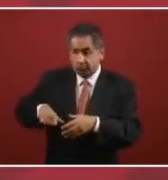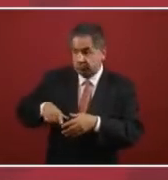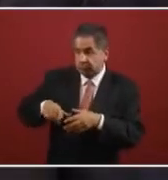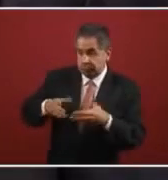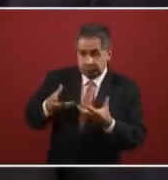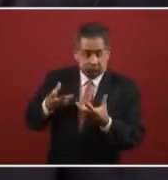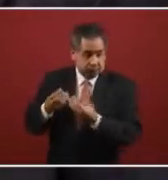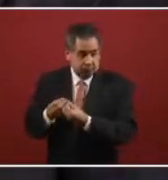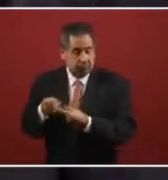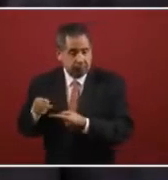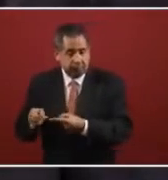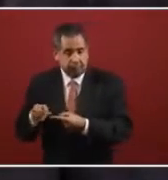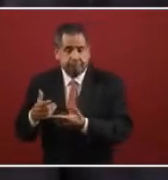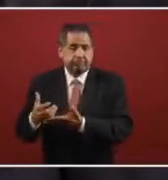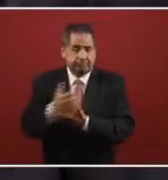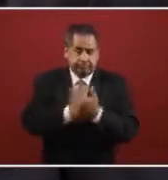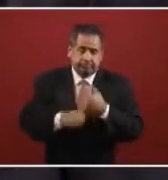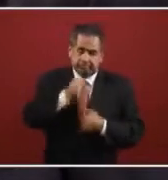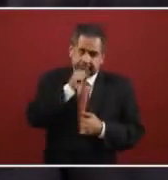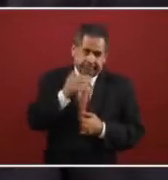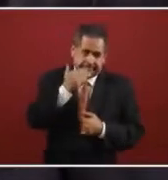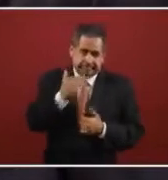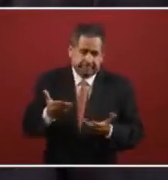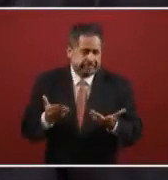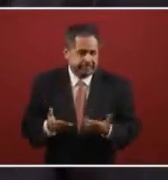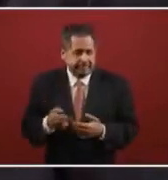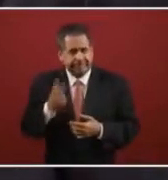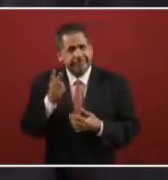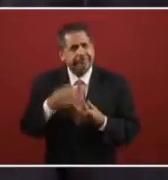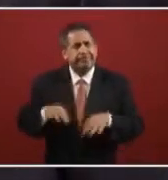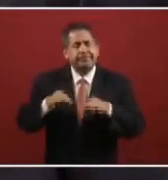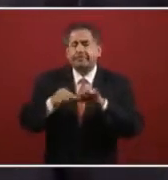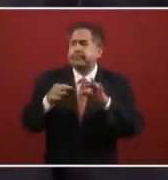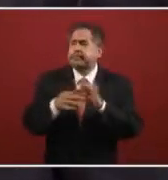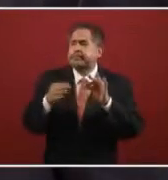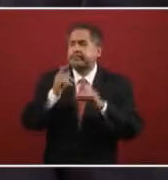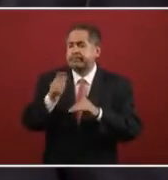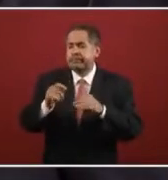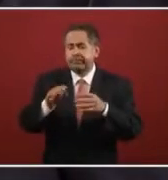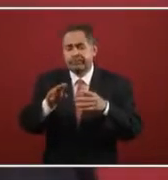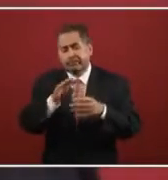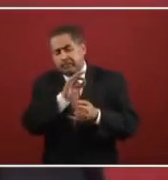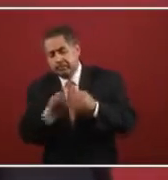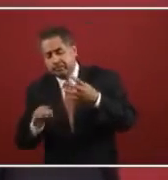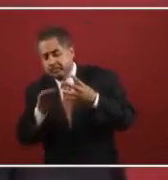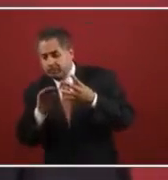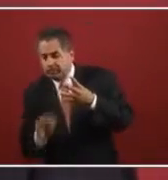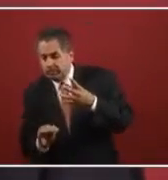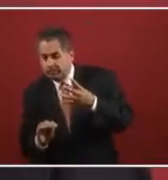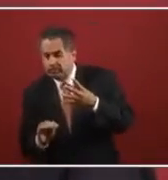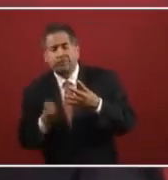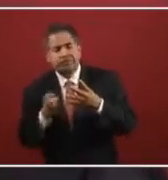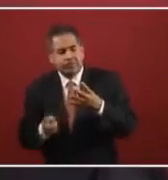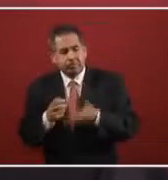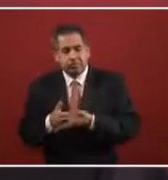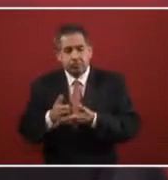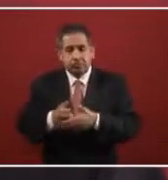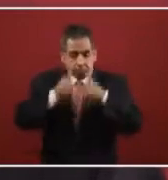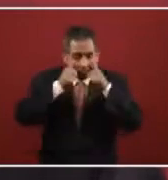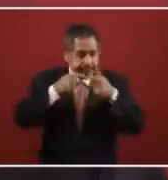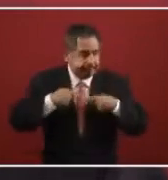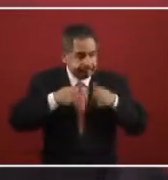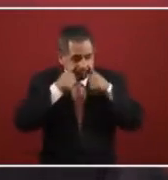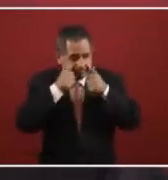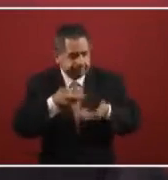the state, ganen bien, they earn sobre well, todo los de abajo, sobre especially todo the bottom los que ones, atienden a la but the ones